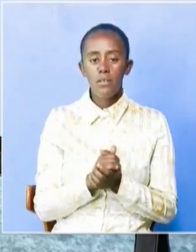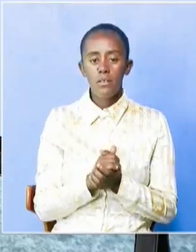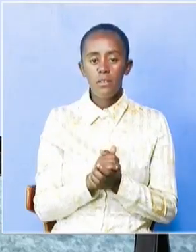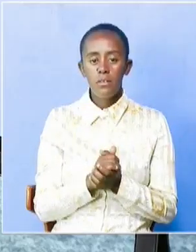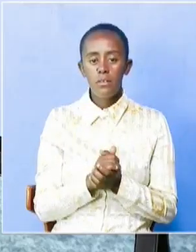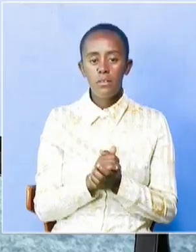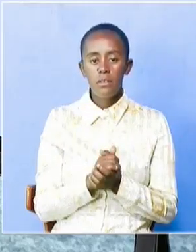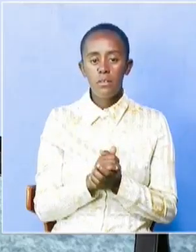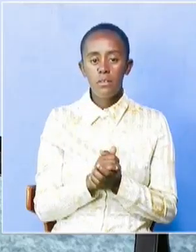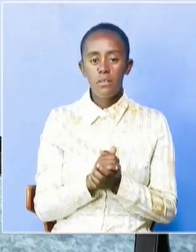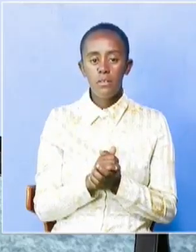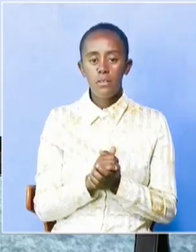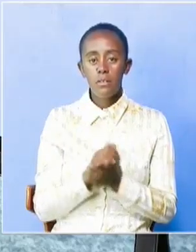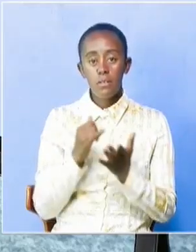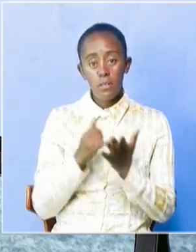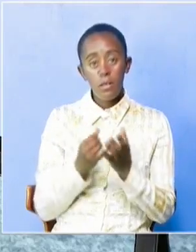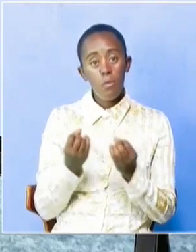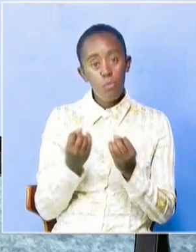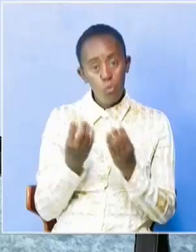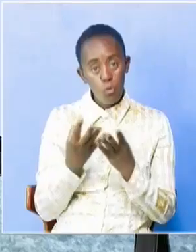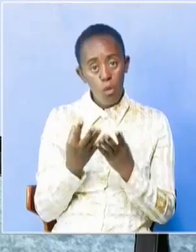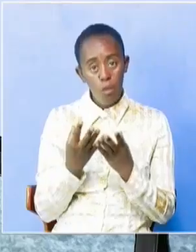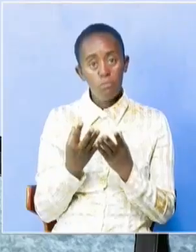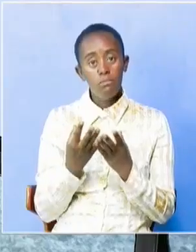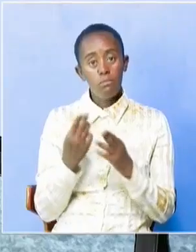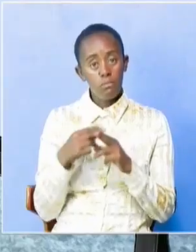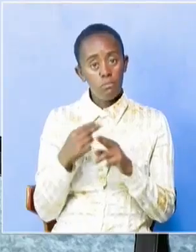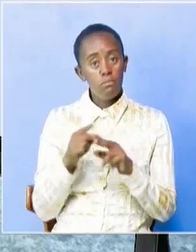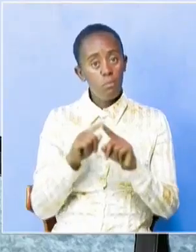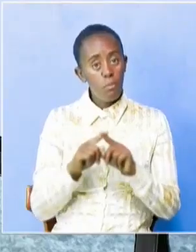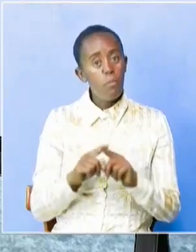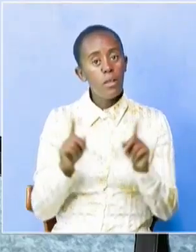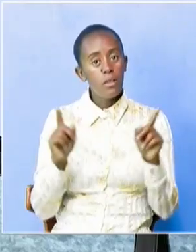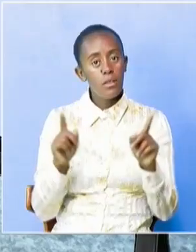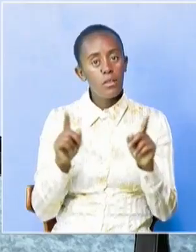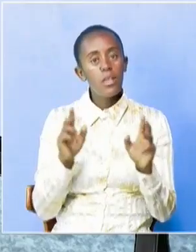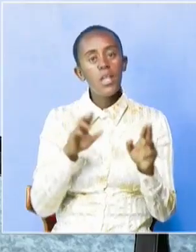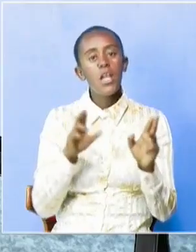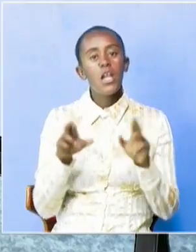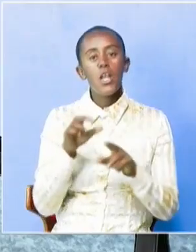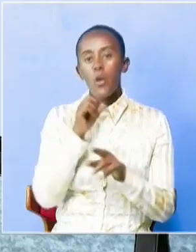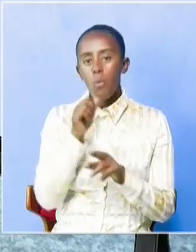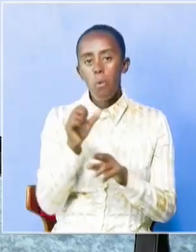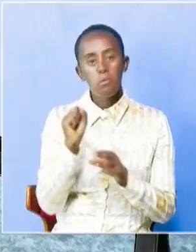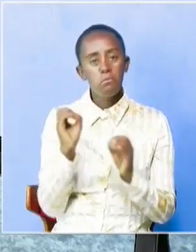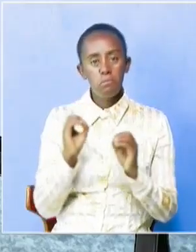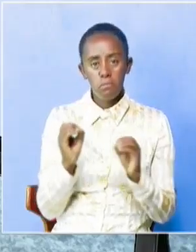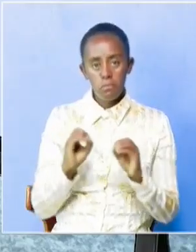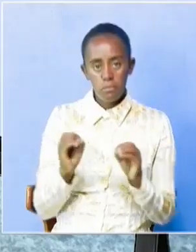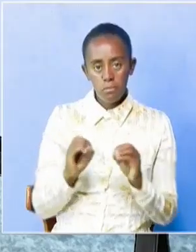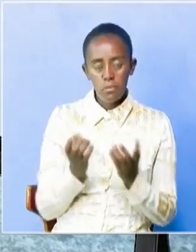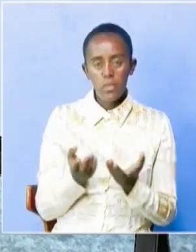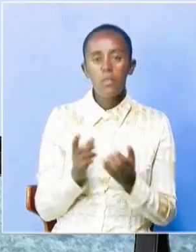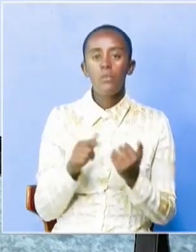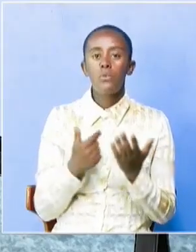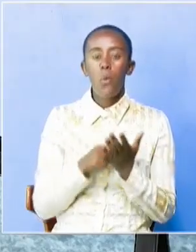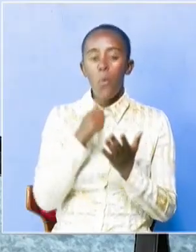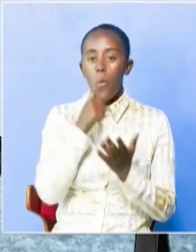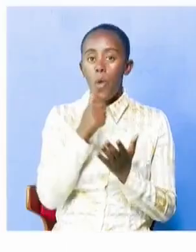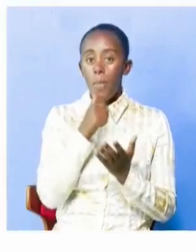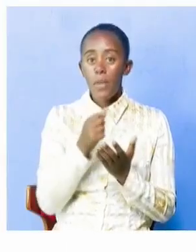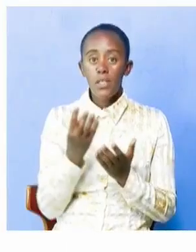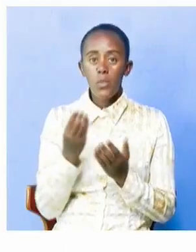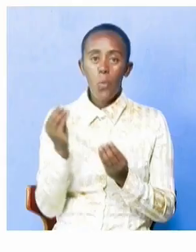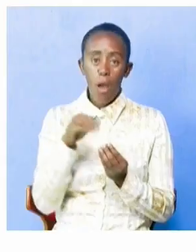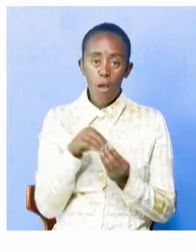what? It's still a plural noun, but it is irregular instead of regular. So we add